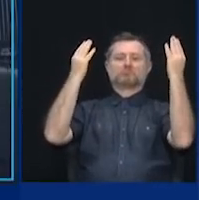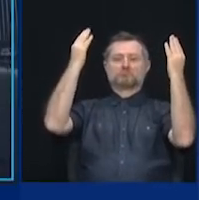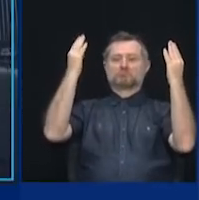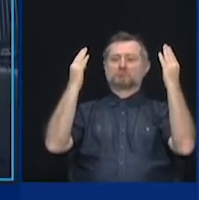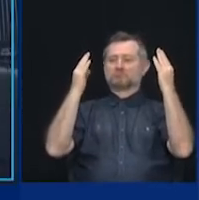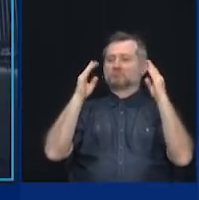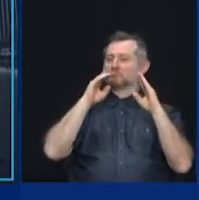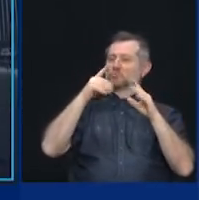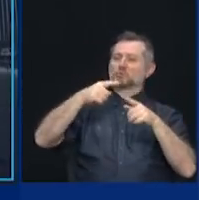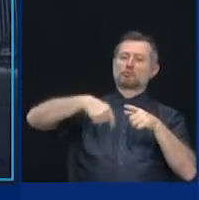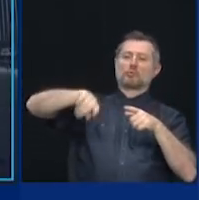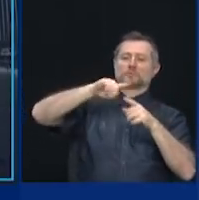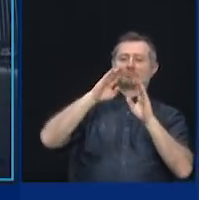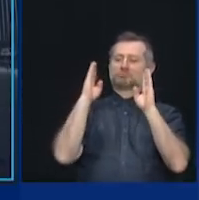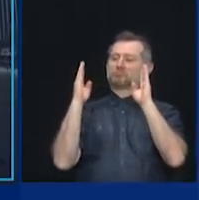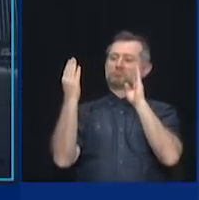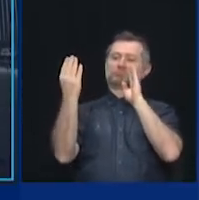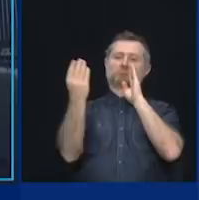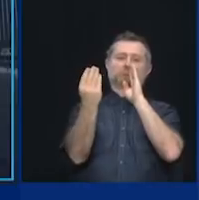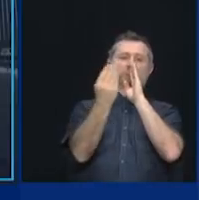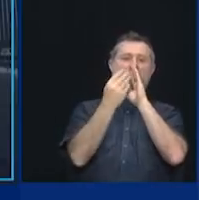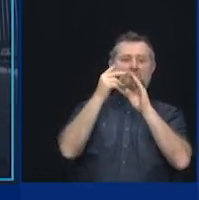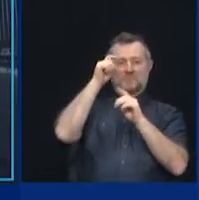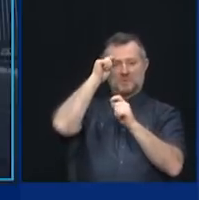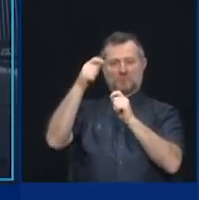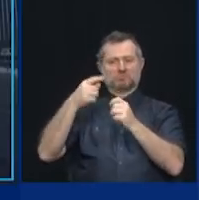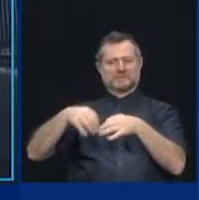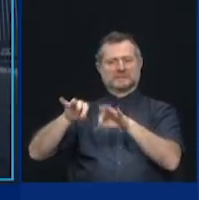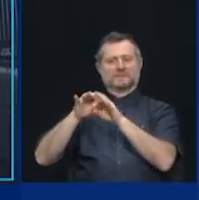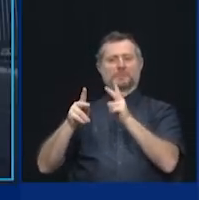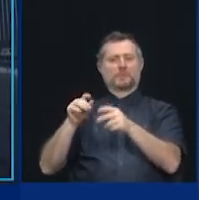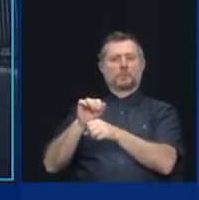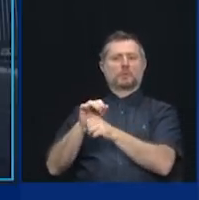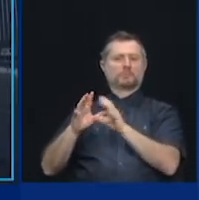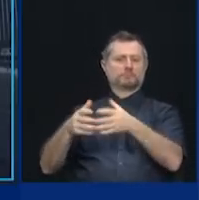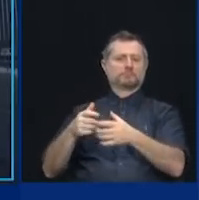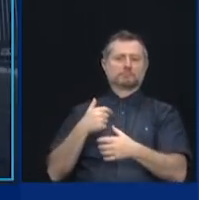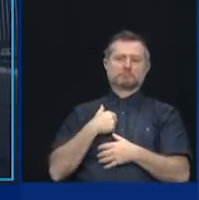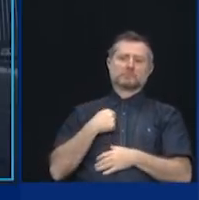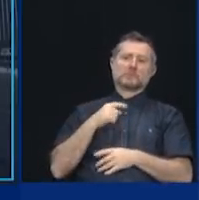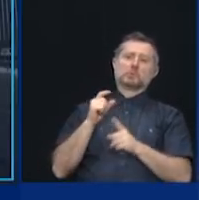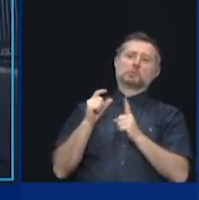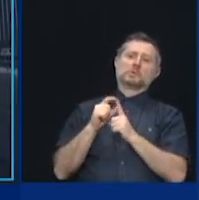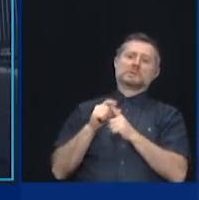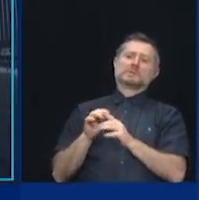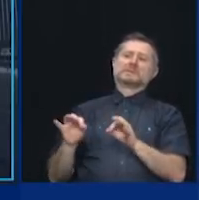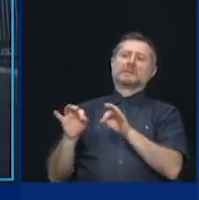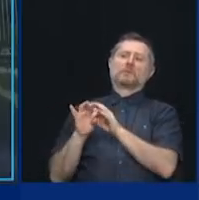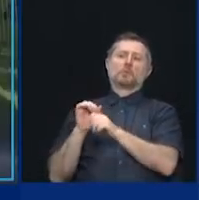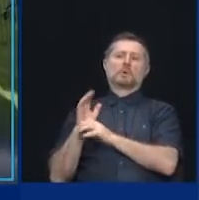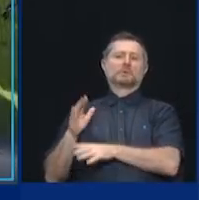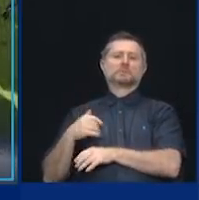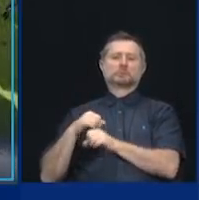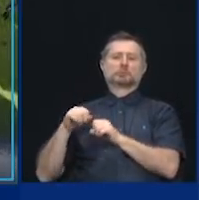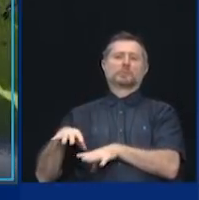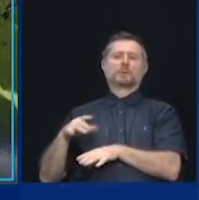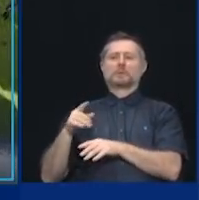of Heroes. Maybe we drop essential workers by the time we get to Labor Day. Circle of